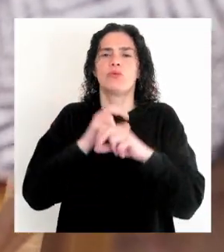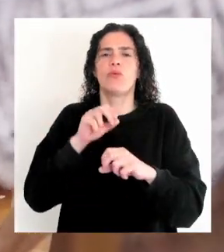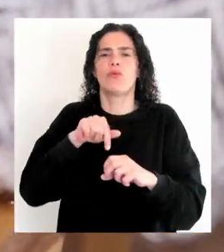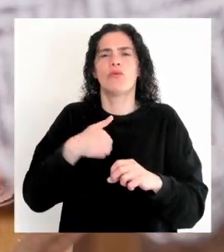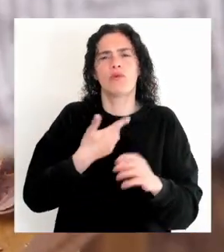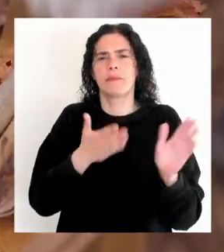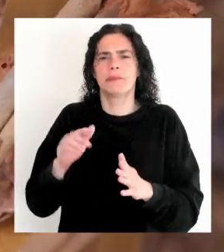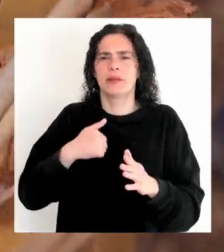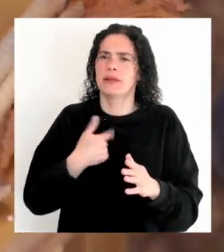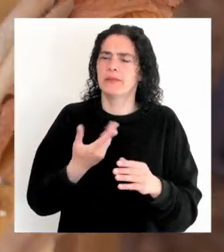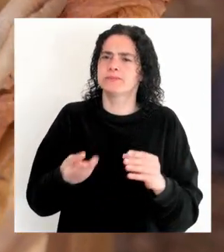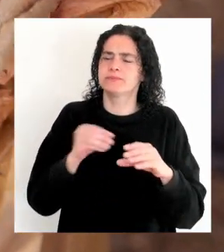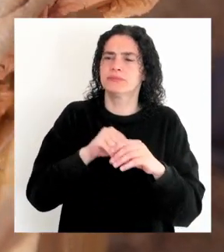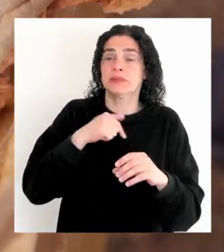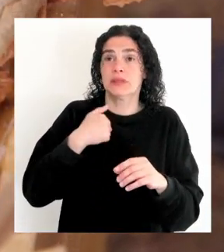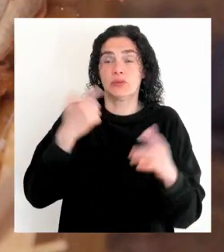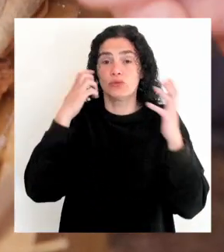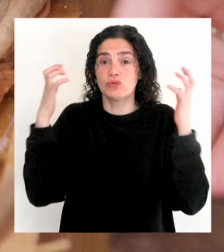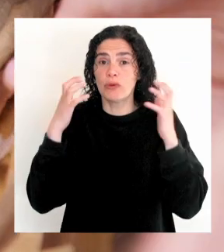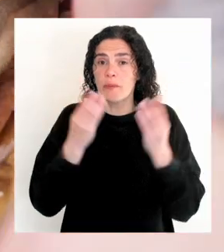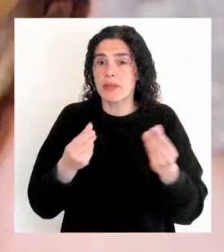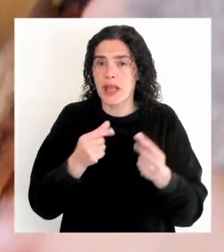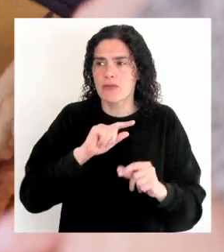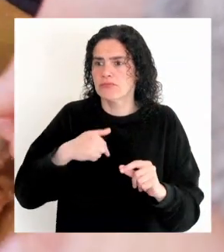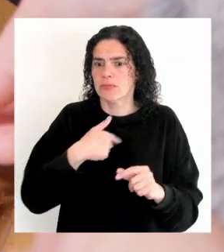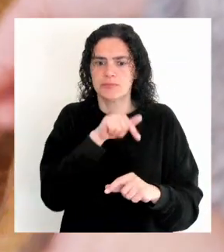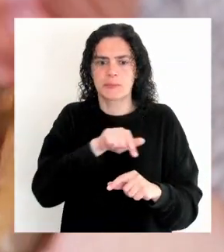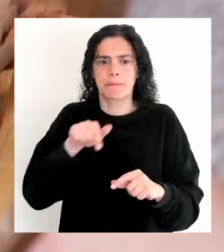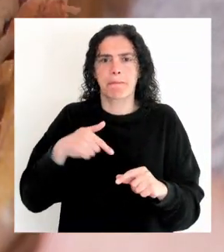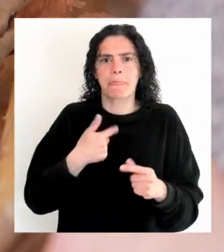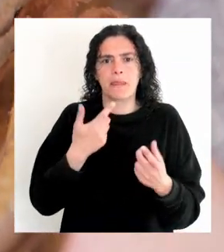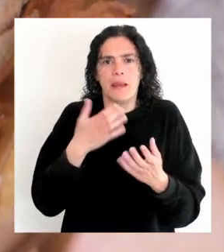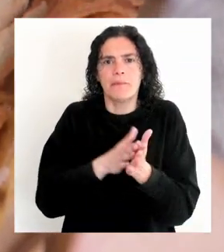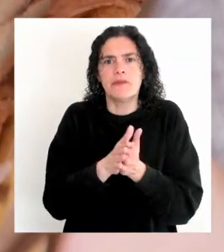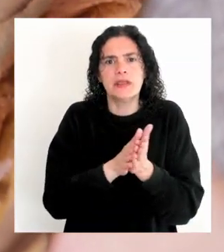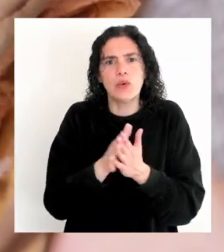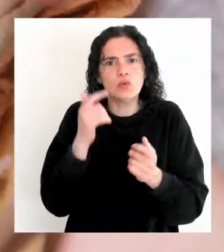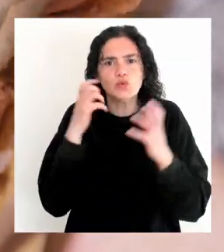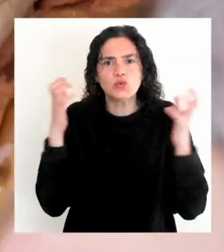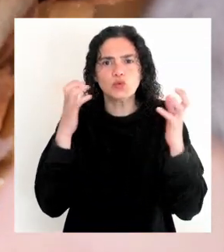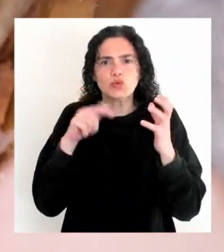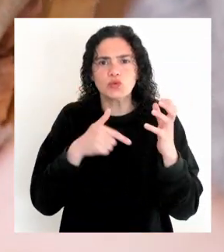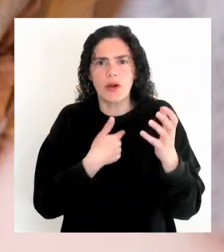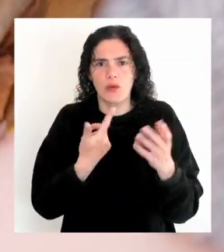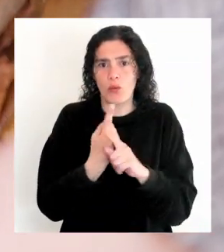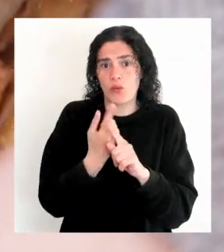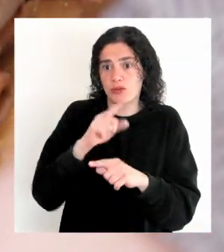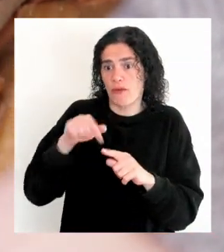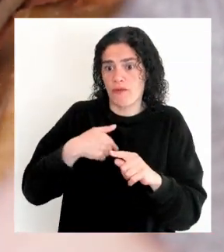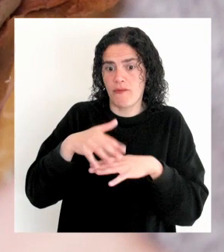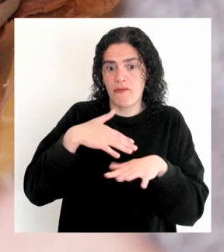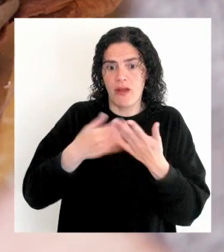and the new chapter that got added to this ensemble of materials through which we are playing and broadcasting the sounds of